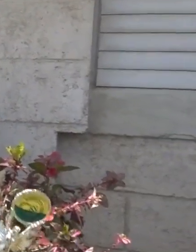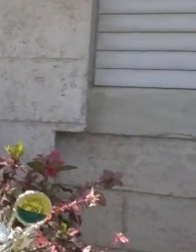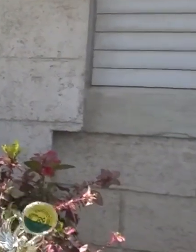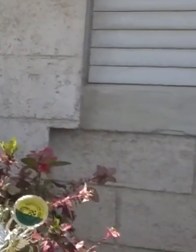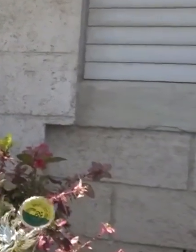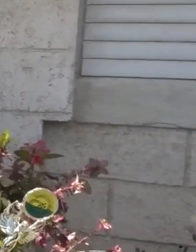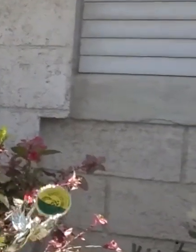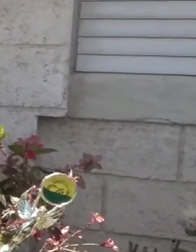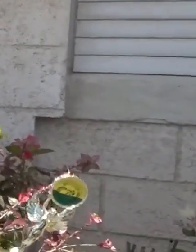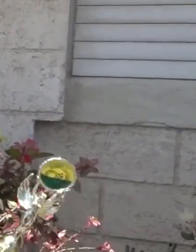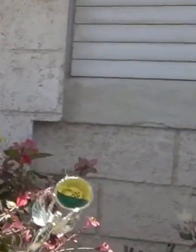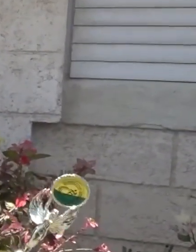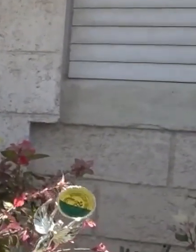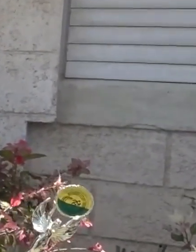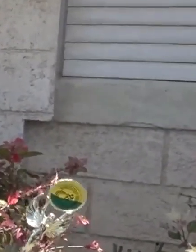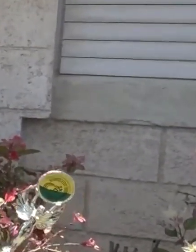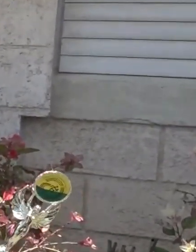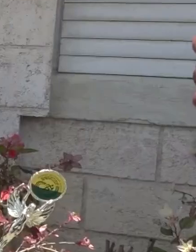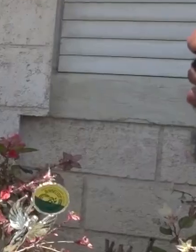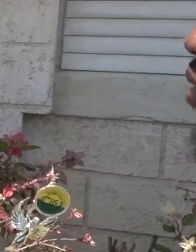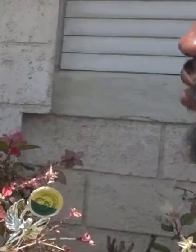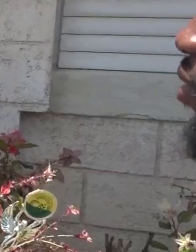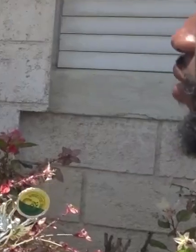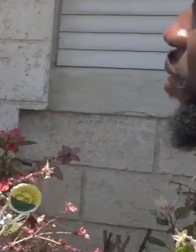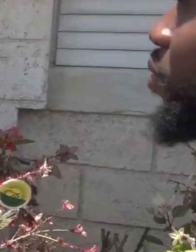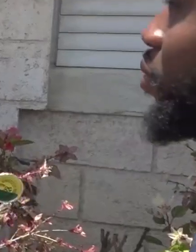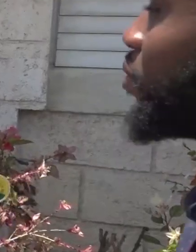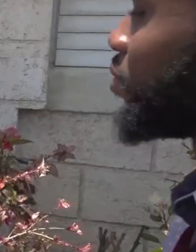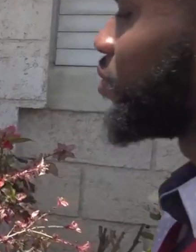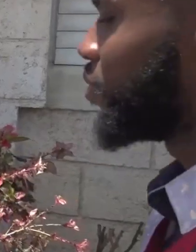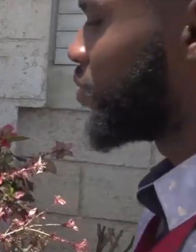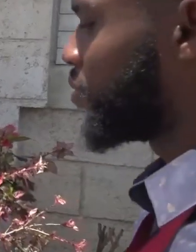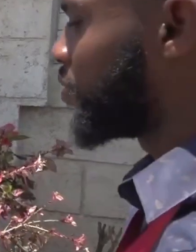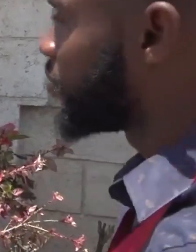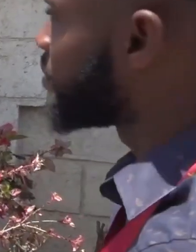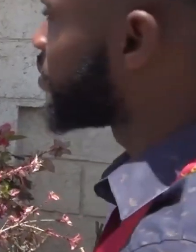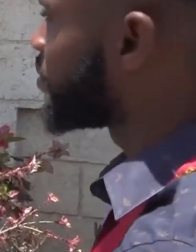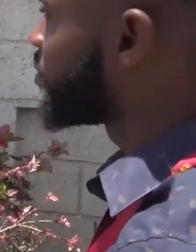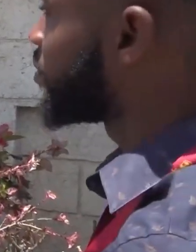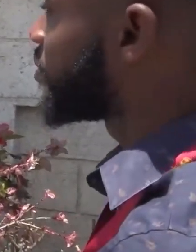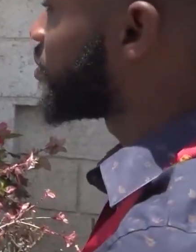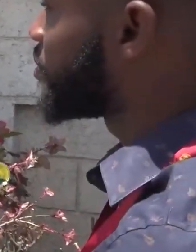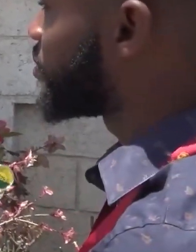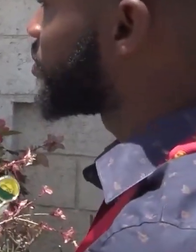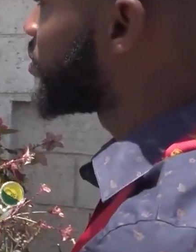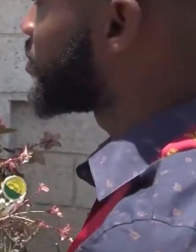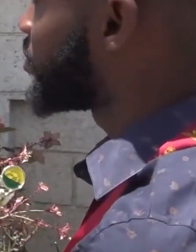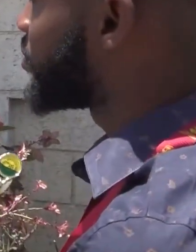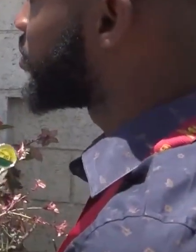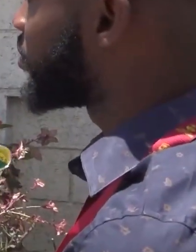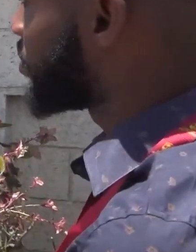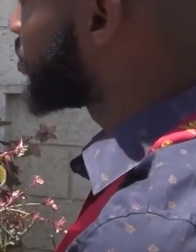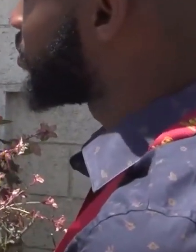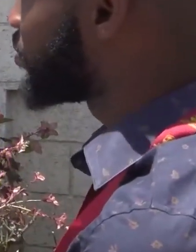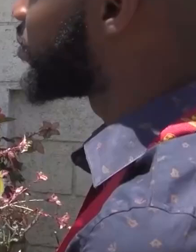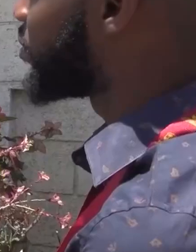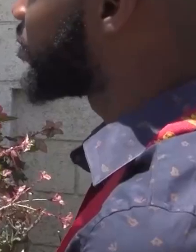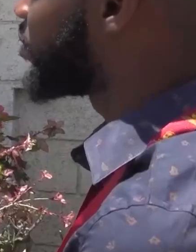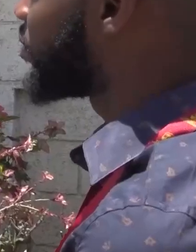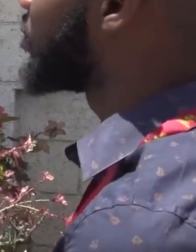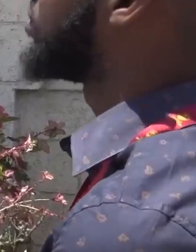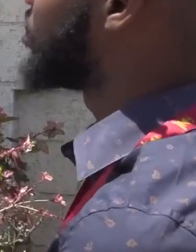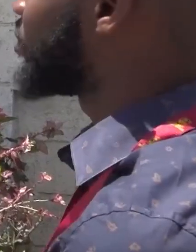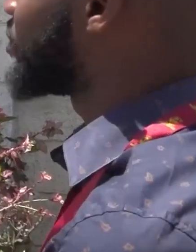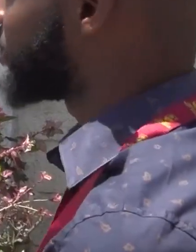it was very important. This is necessary coming from COVID years. We definitely expected to win back in 2019